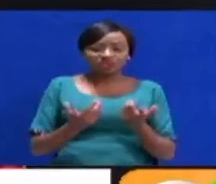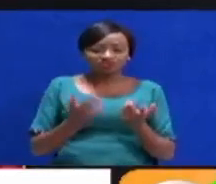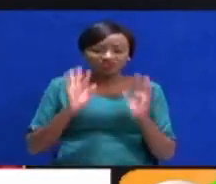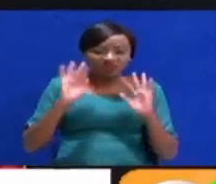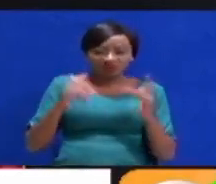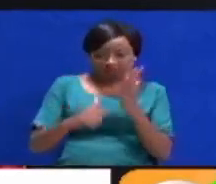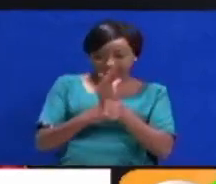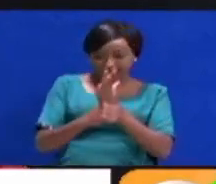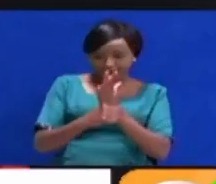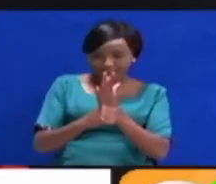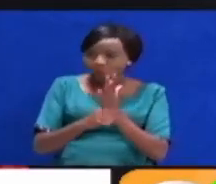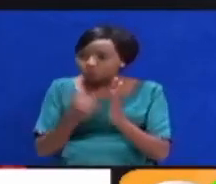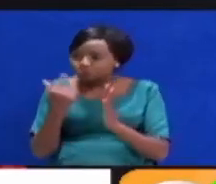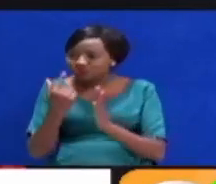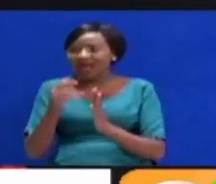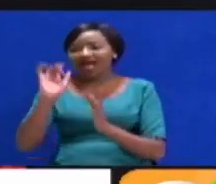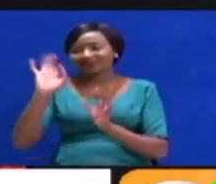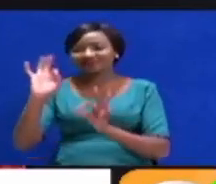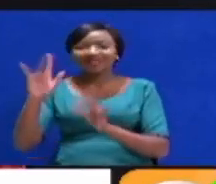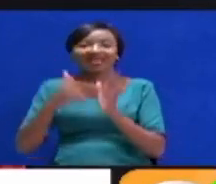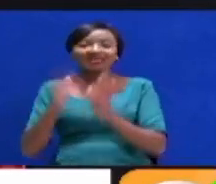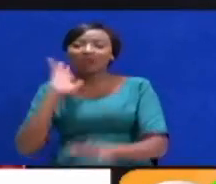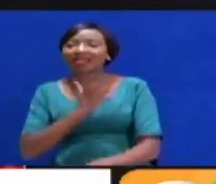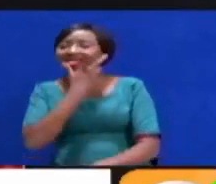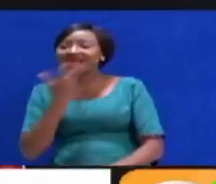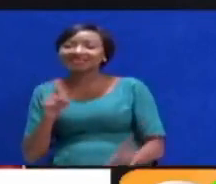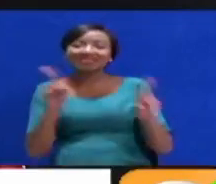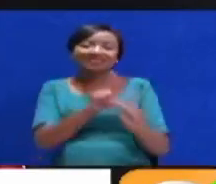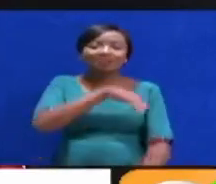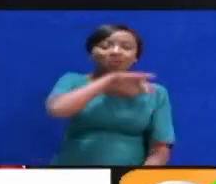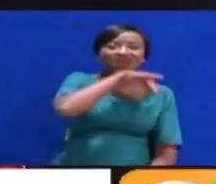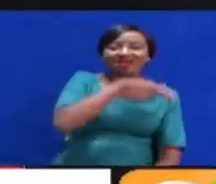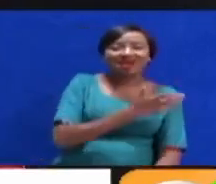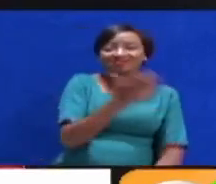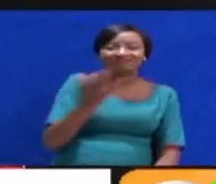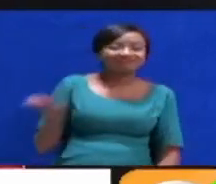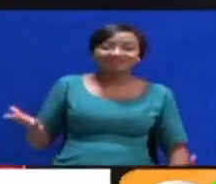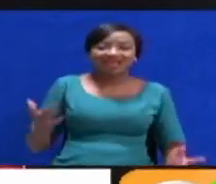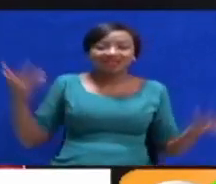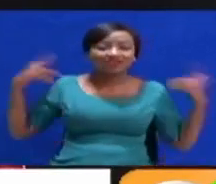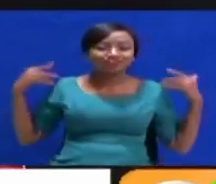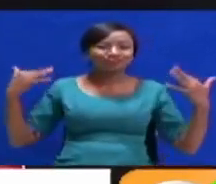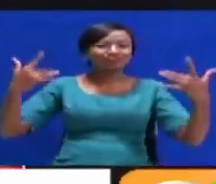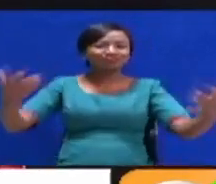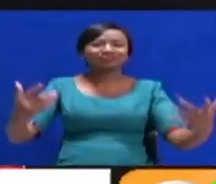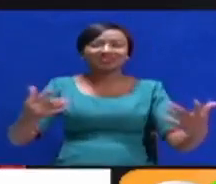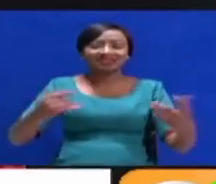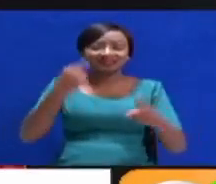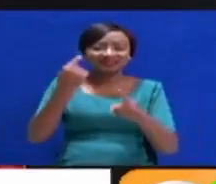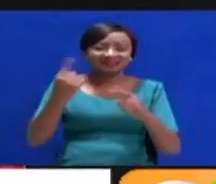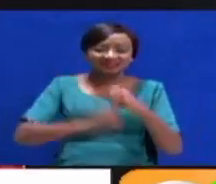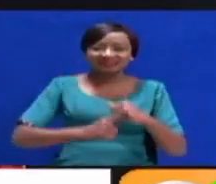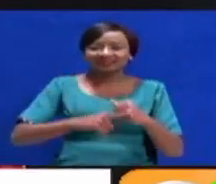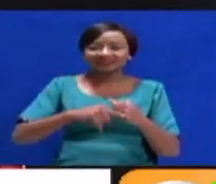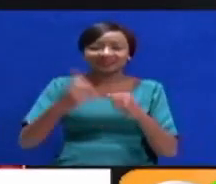names and certain families. The Kenyattas and the Odingas, for example, have dominated the narrative for the last 6 decades.